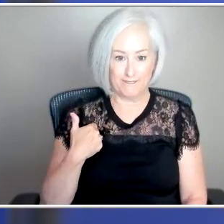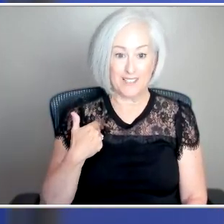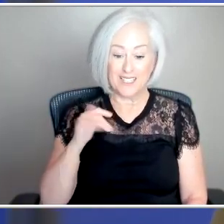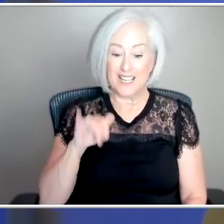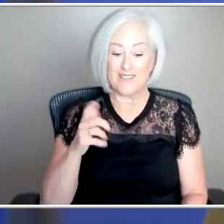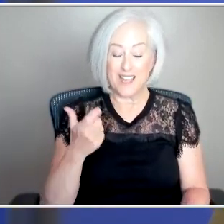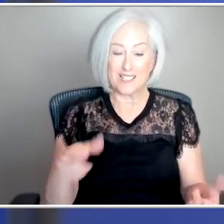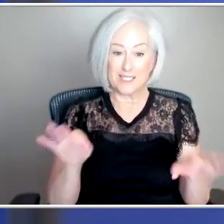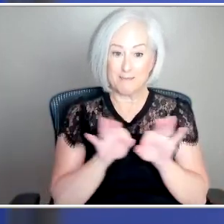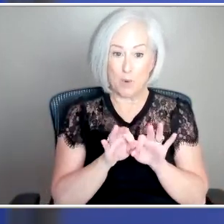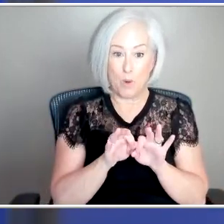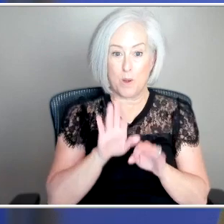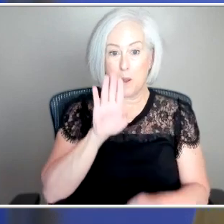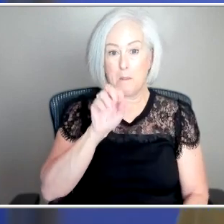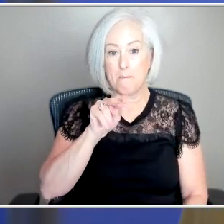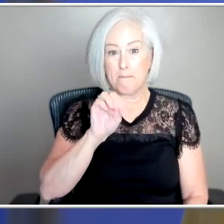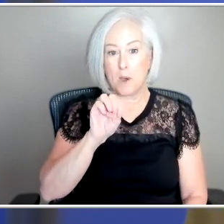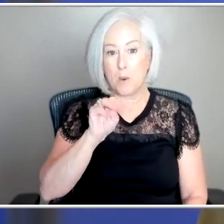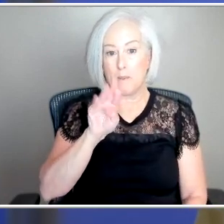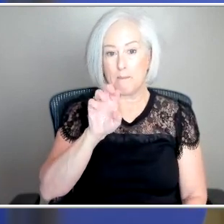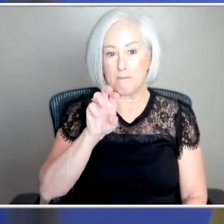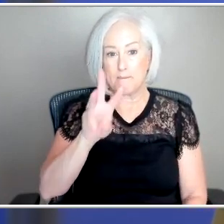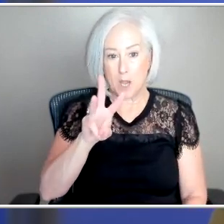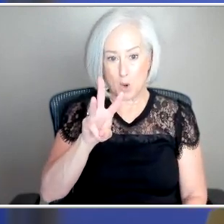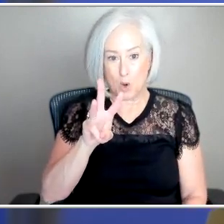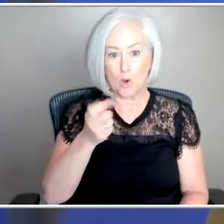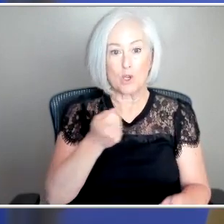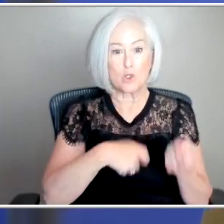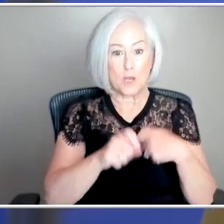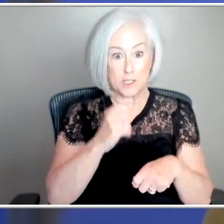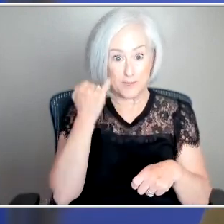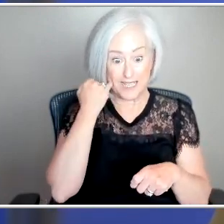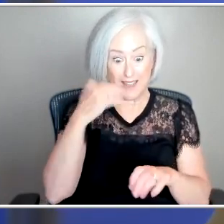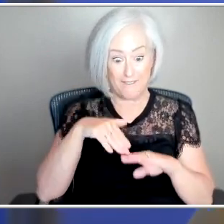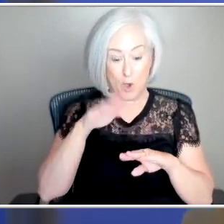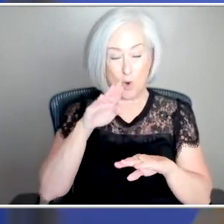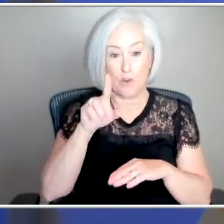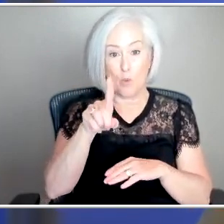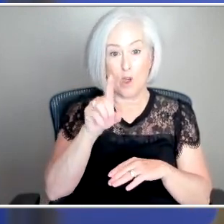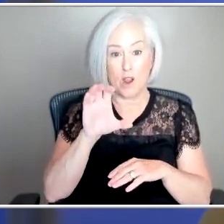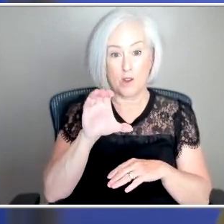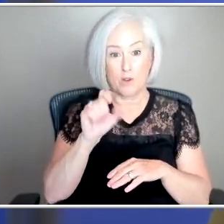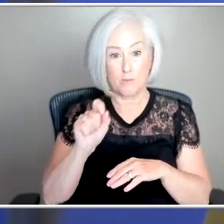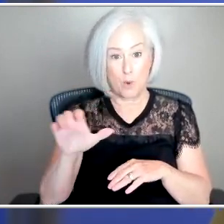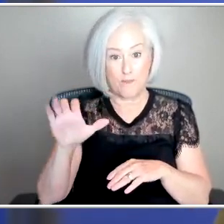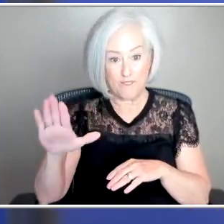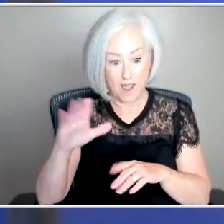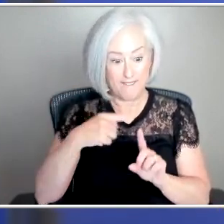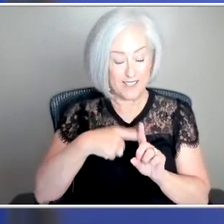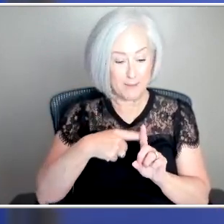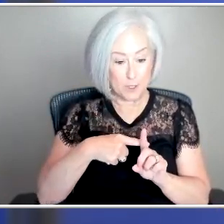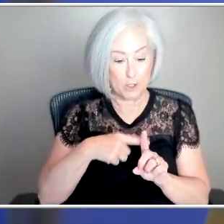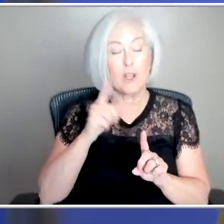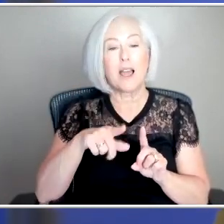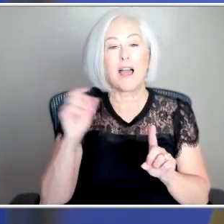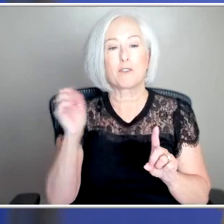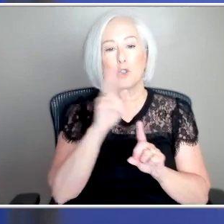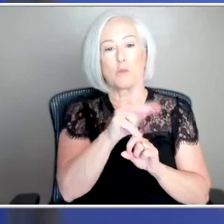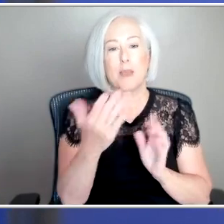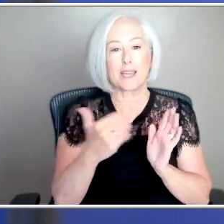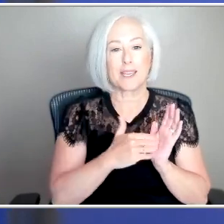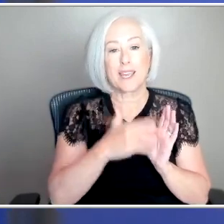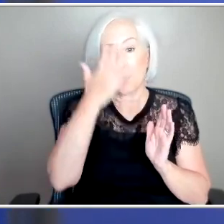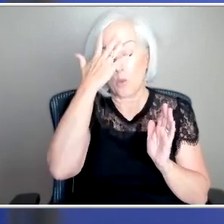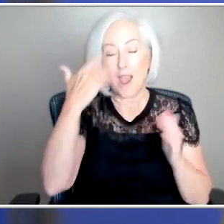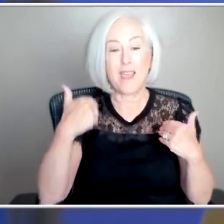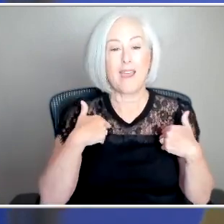you reach over 100.5, you have to call, and they want you to come back in because you basically have a brand new immune system, not the